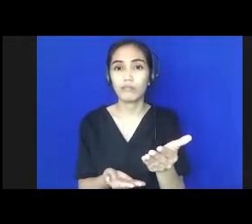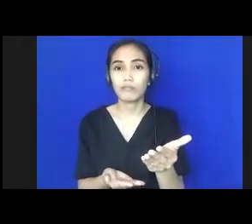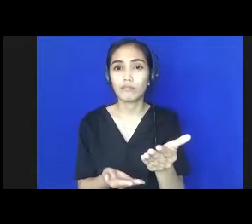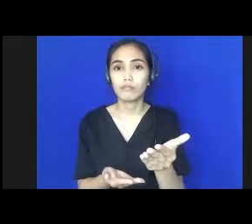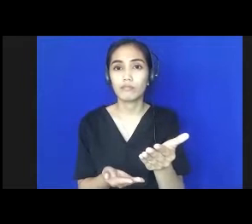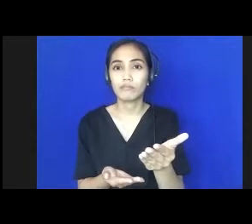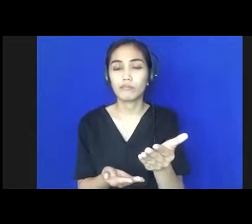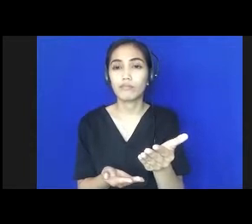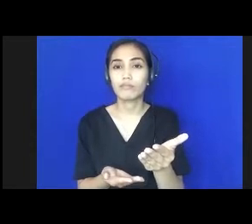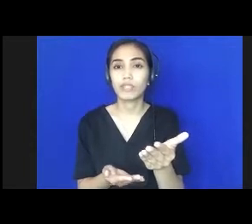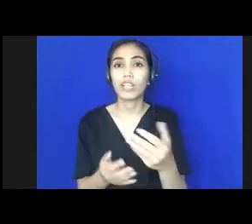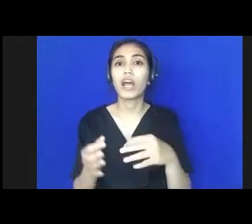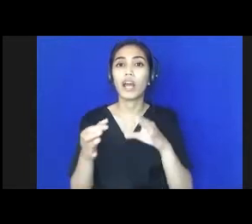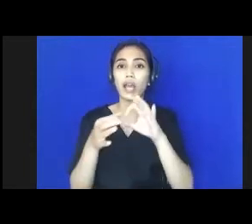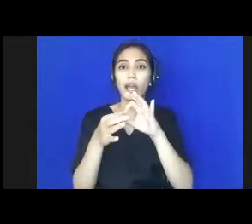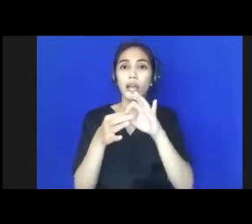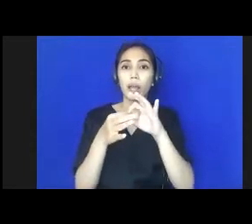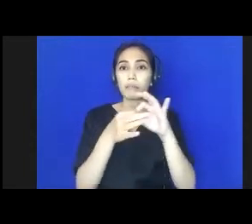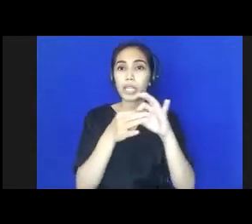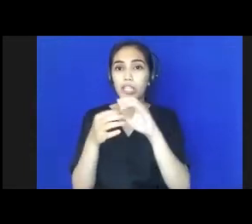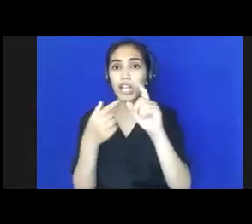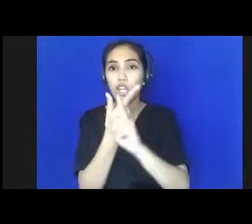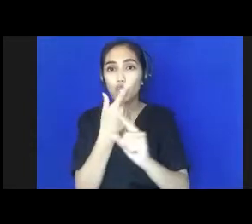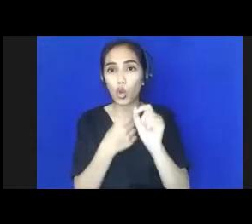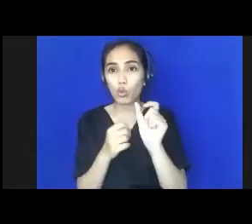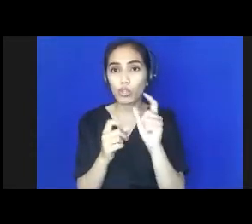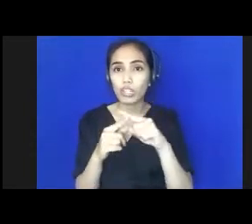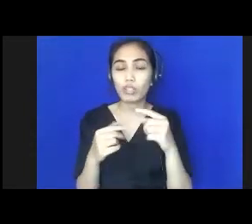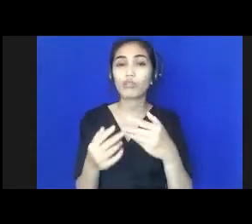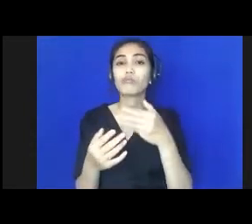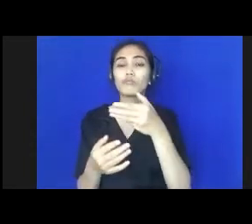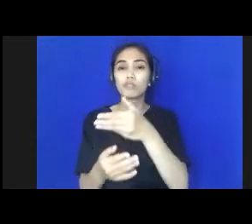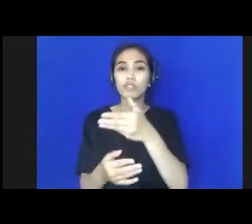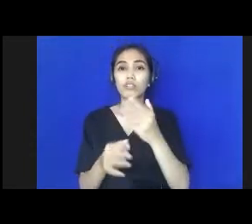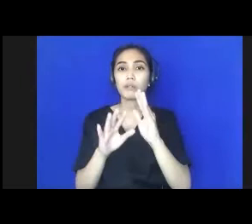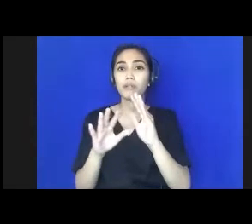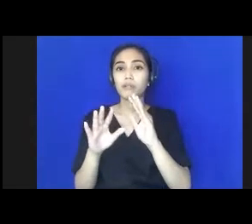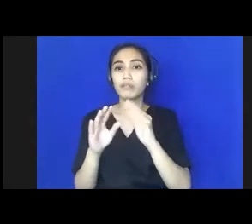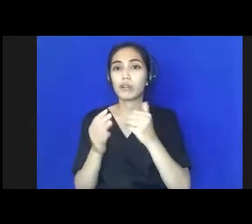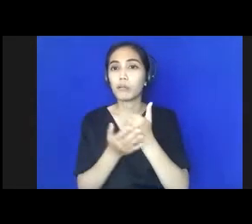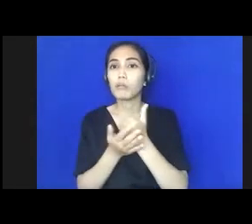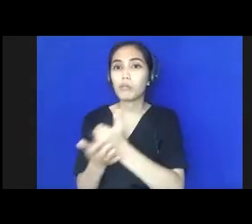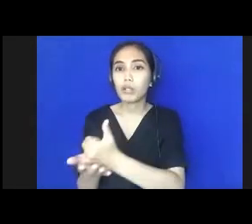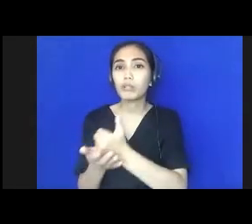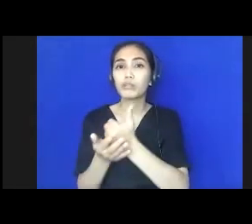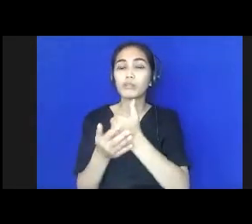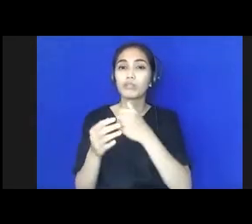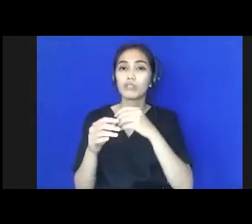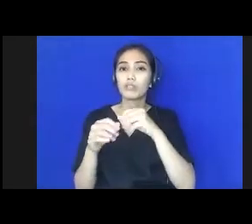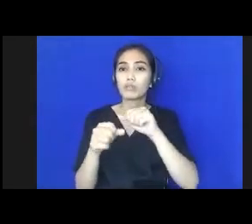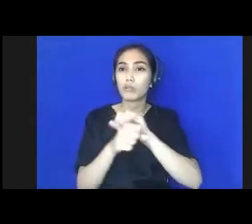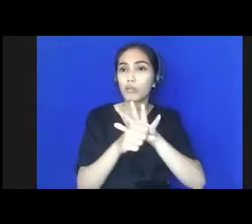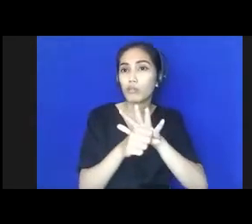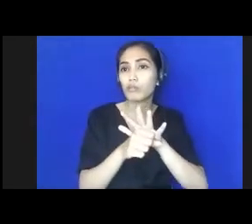So, Mitra Youth's good progress was interrupted by COVID-19 when the schools closed, but they